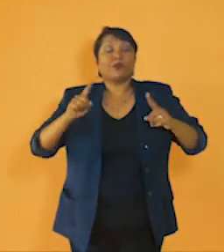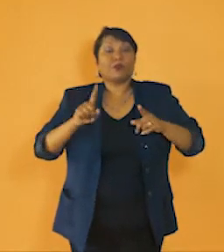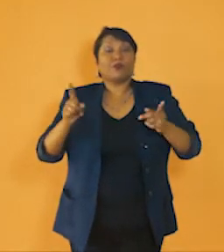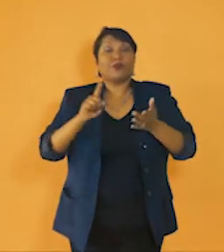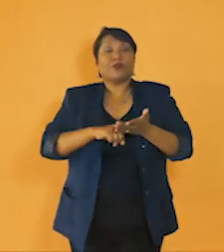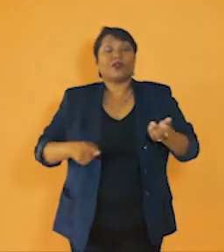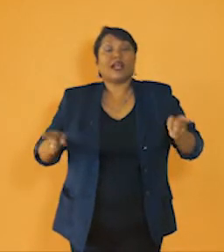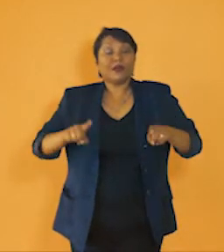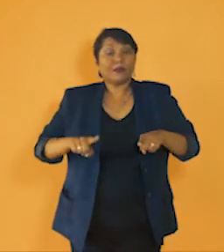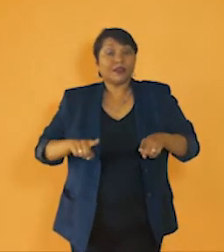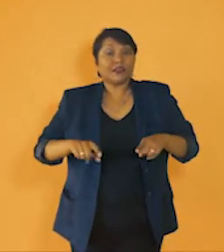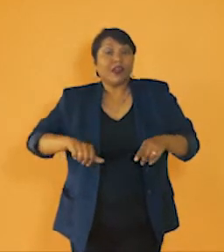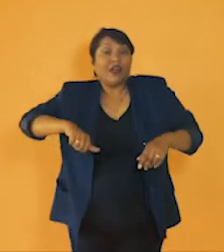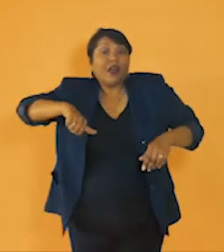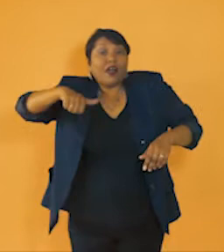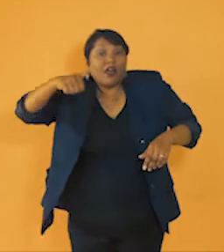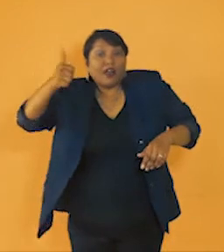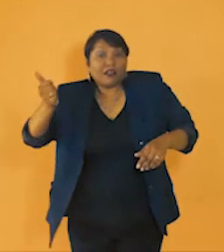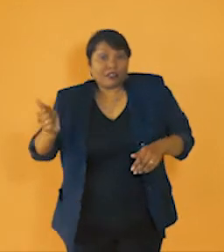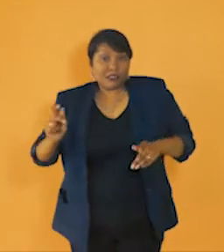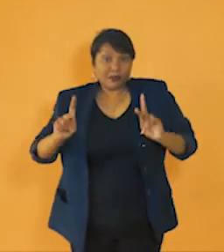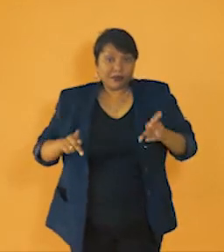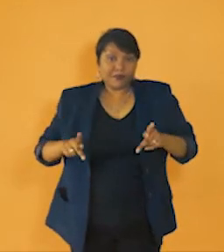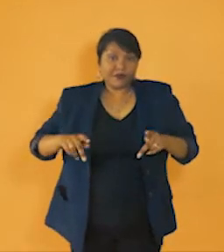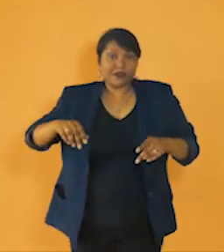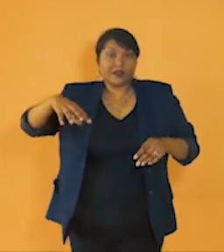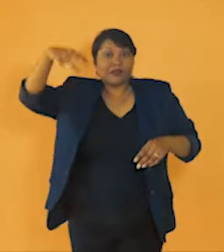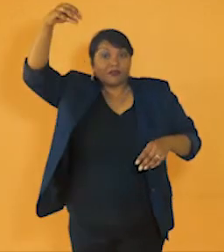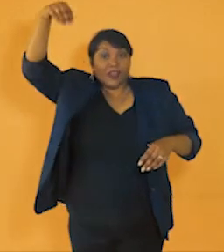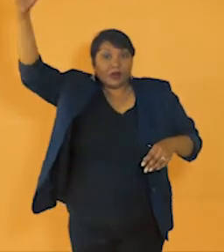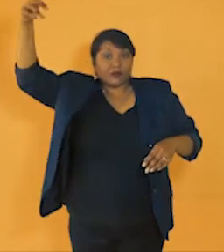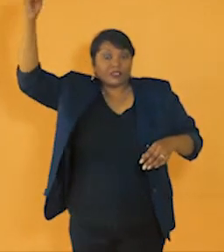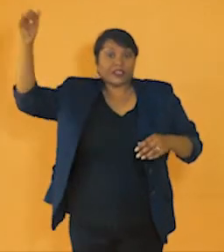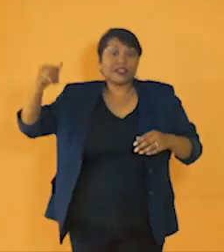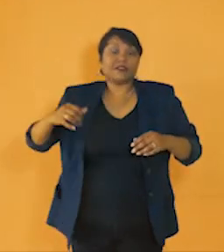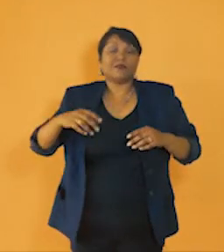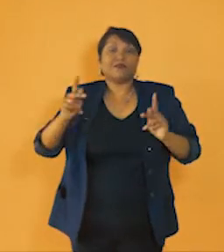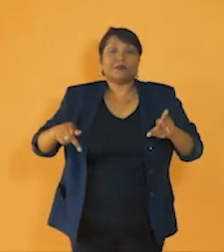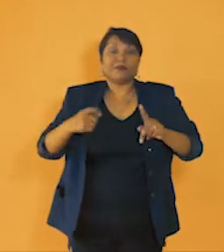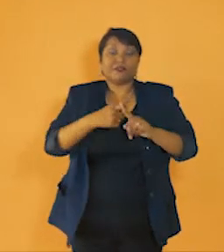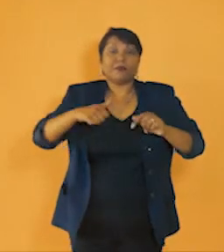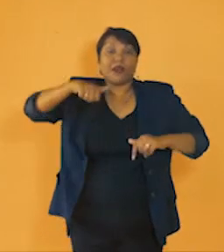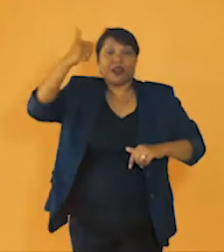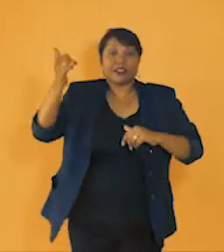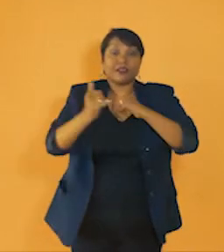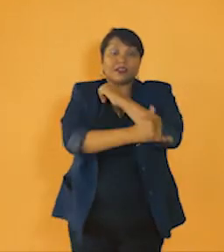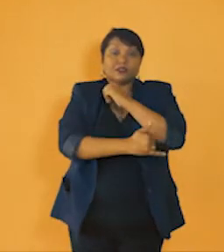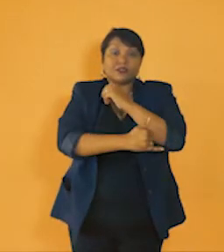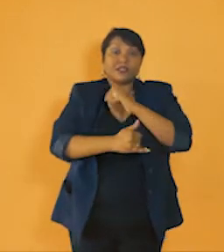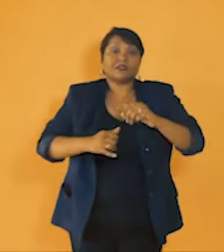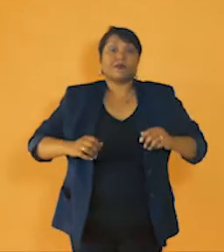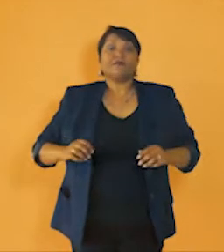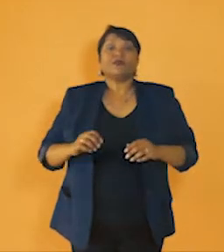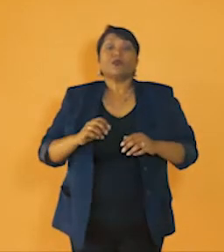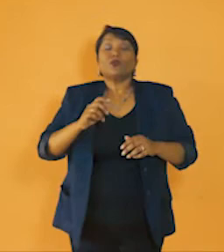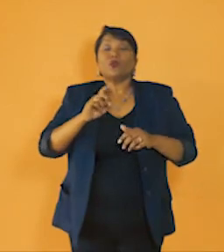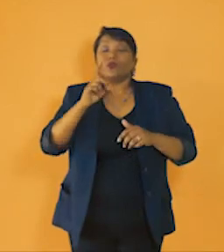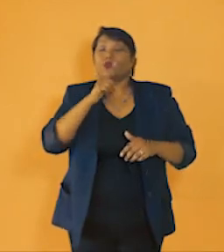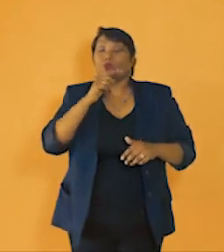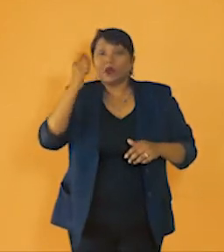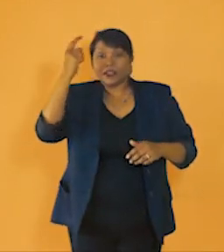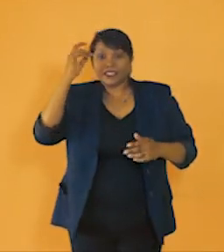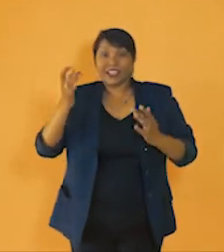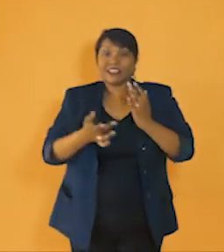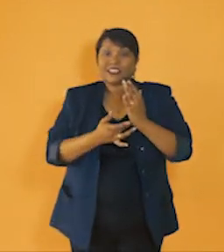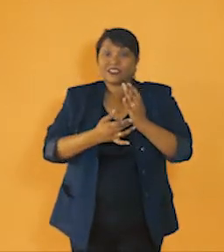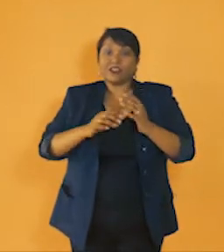shop. Because we're unregulated, and because we're seen as a third world country that's moving slowly and dragging our feet,